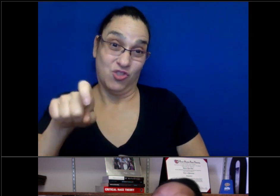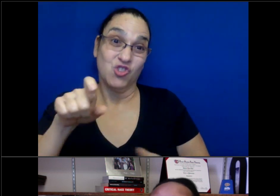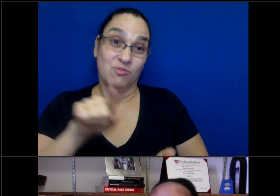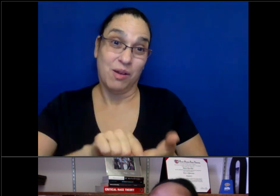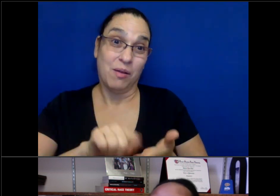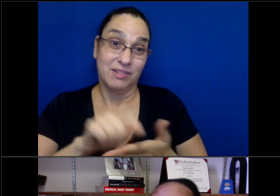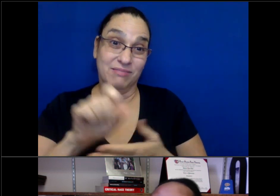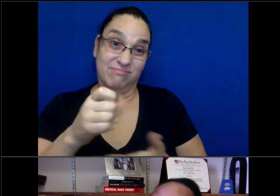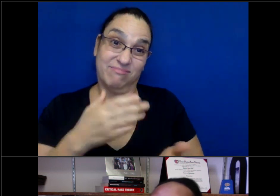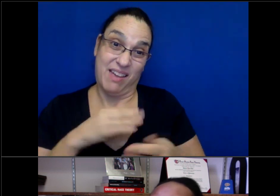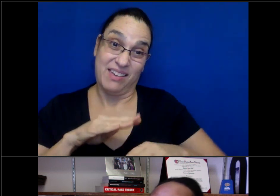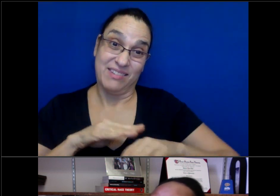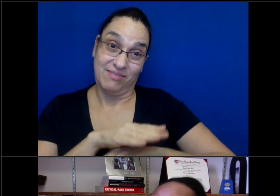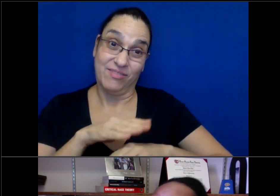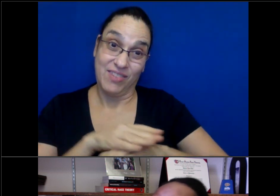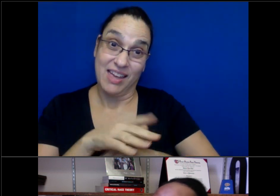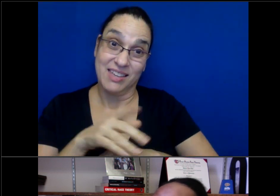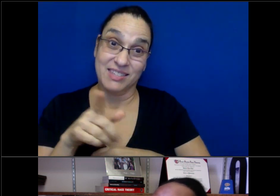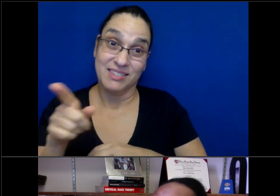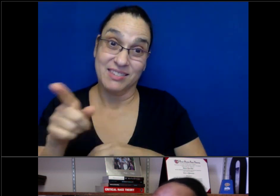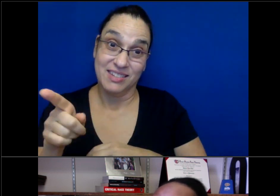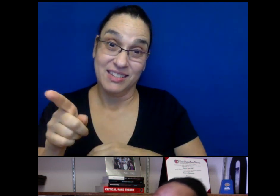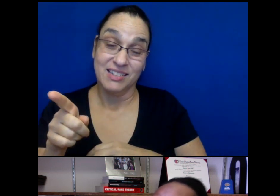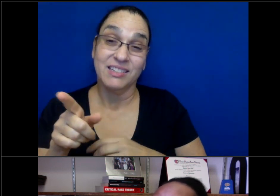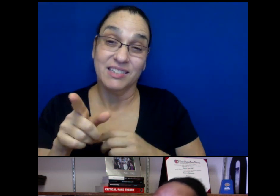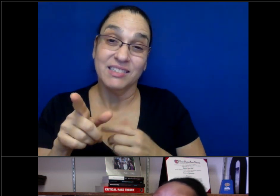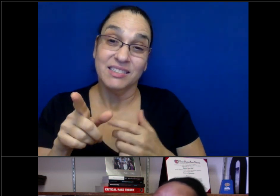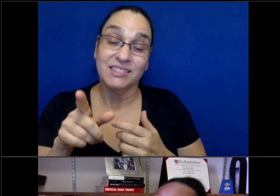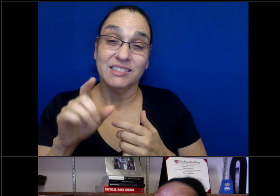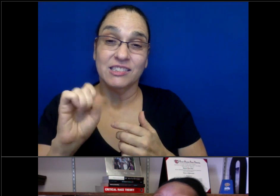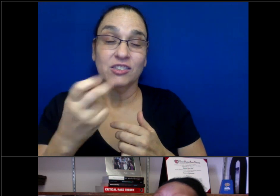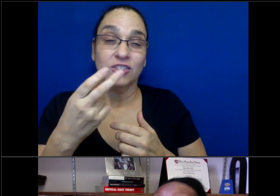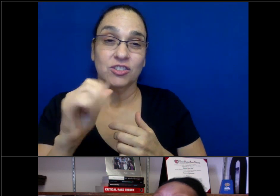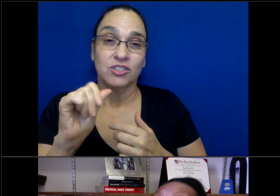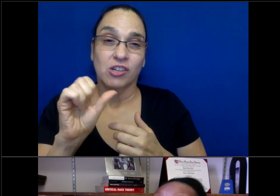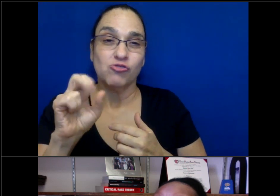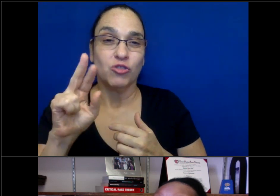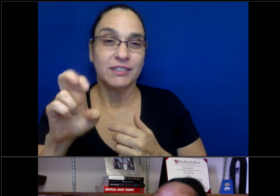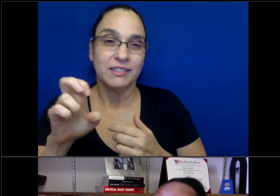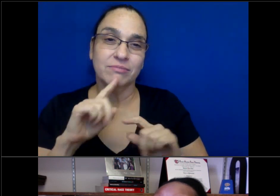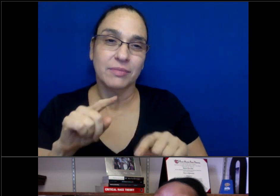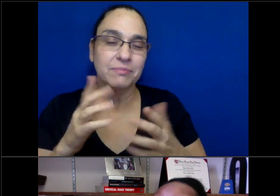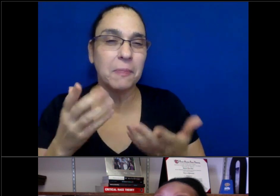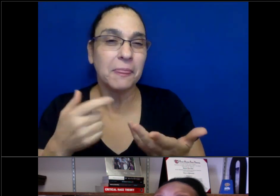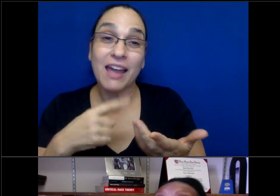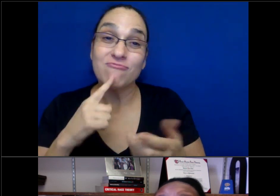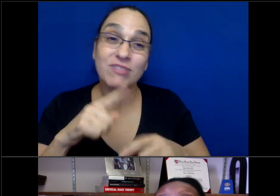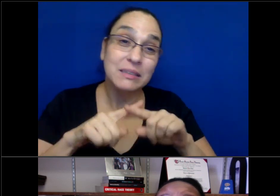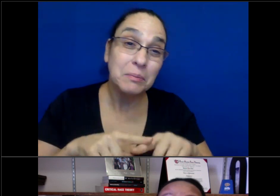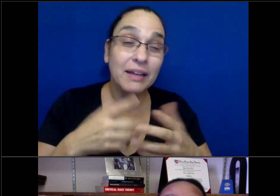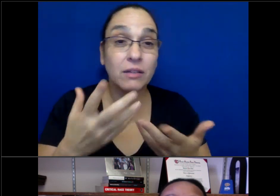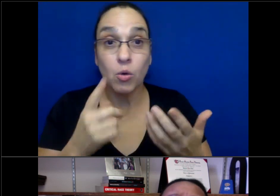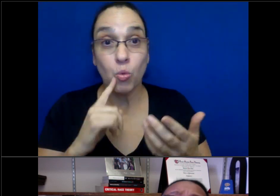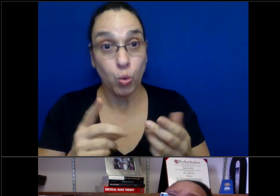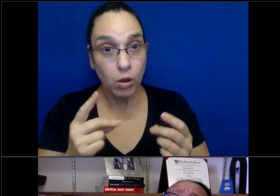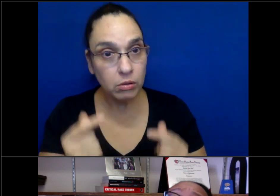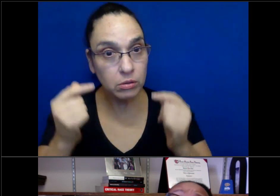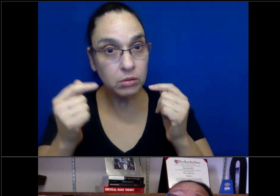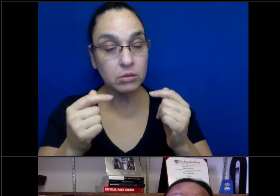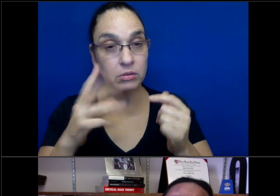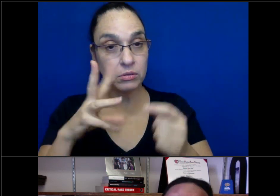And that's going to depend on a lot of things. I think to answer that question is to say, how soon am I going to get involved with the research project,